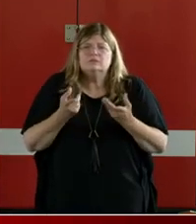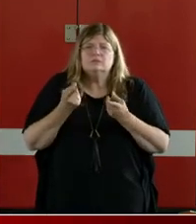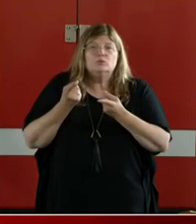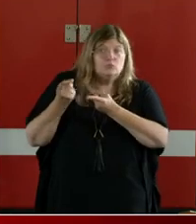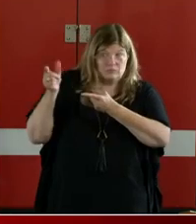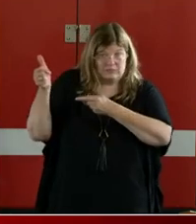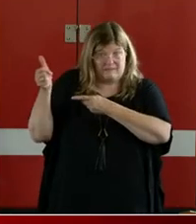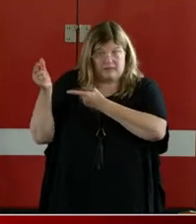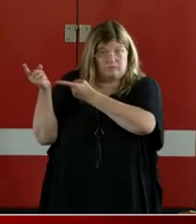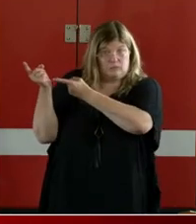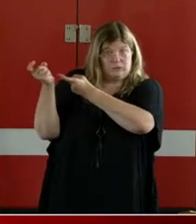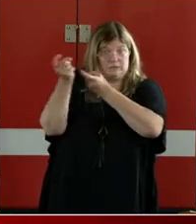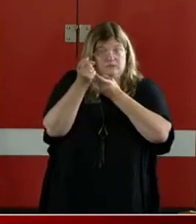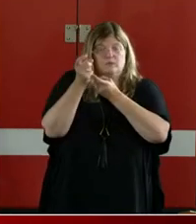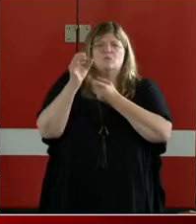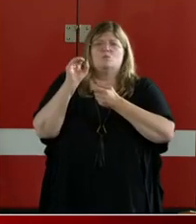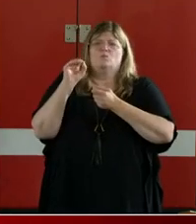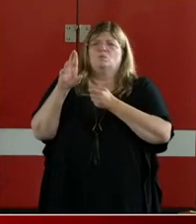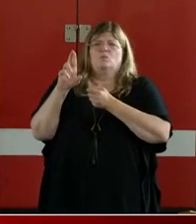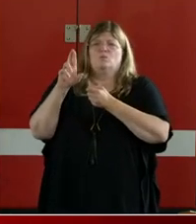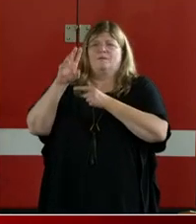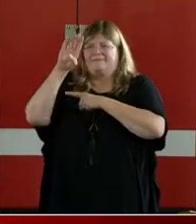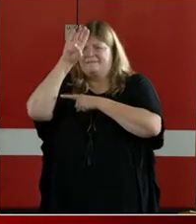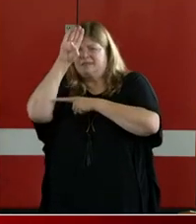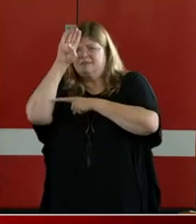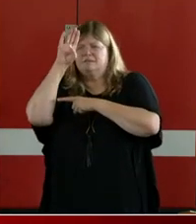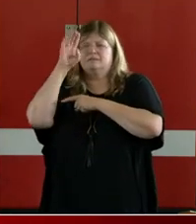Fire and EMS? Veto.